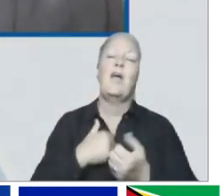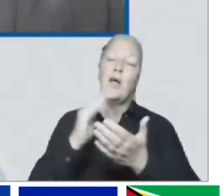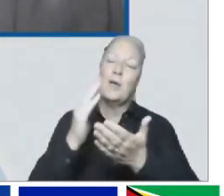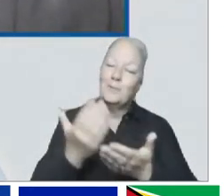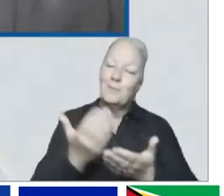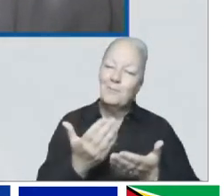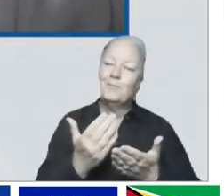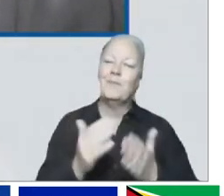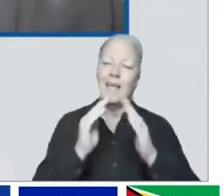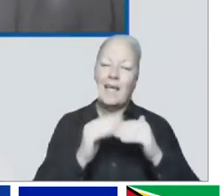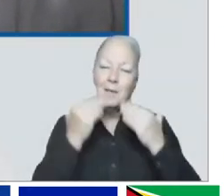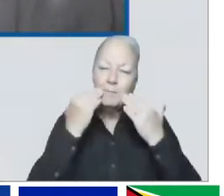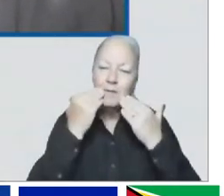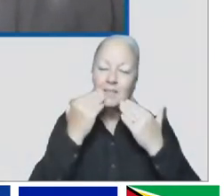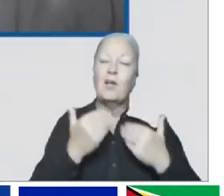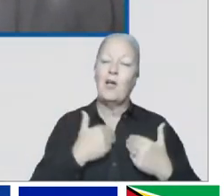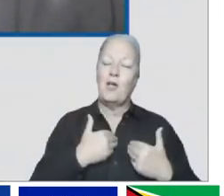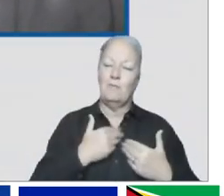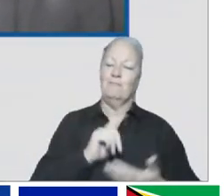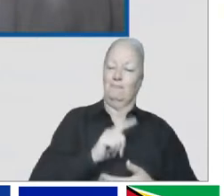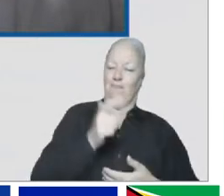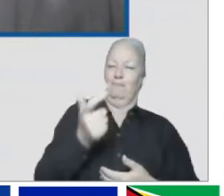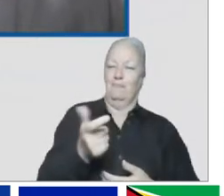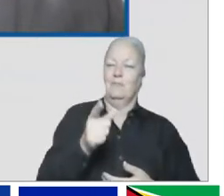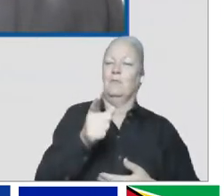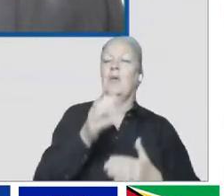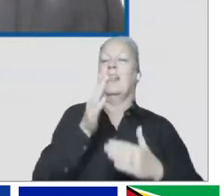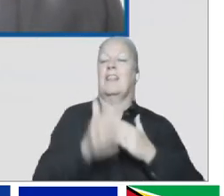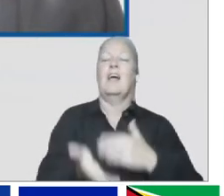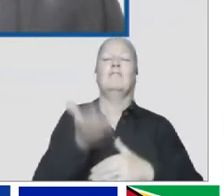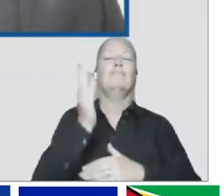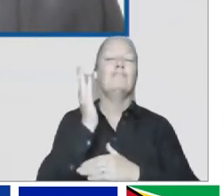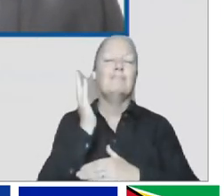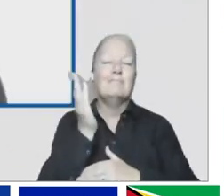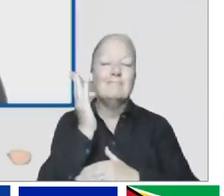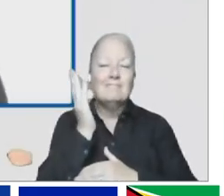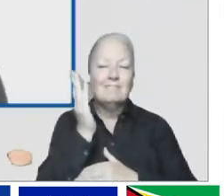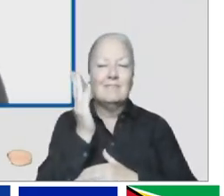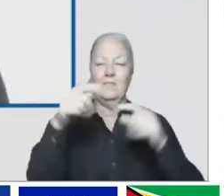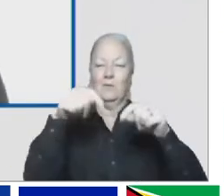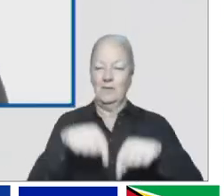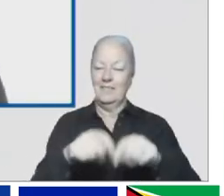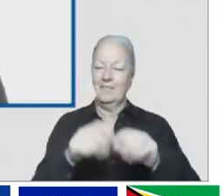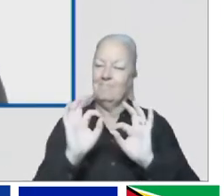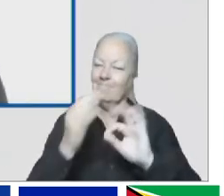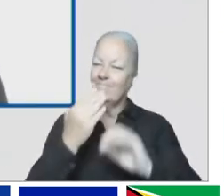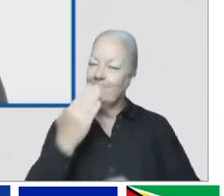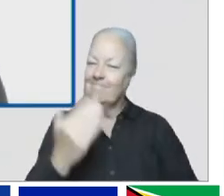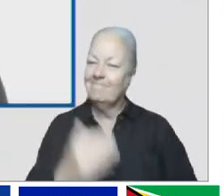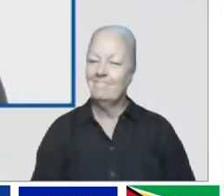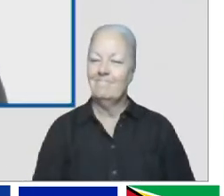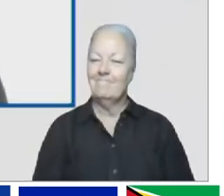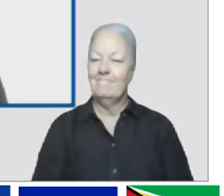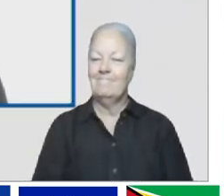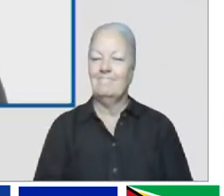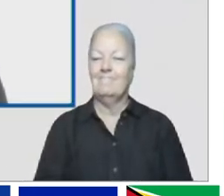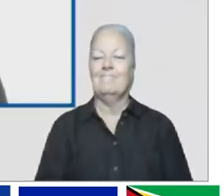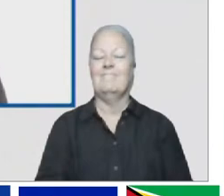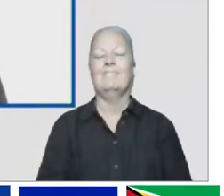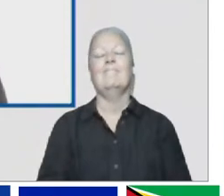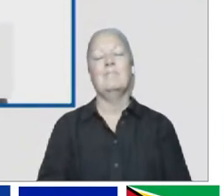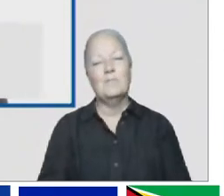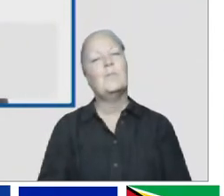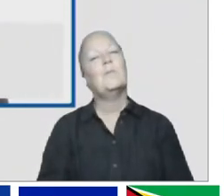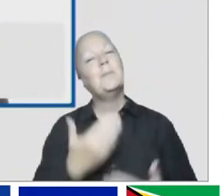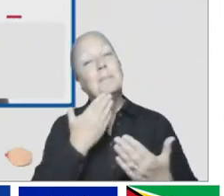for the last intervention of this segment of our discussion. Thank you very much, Alan. And let me say thank you just